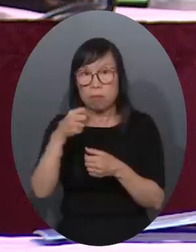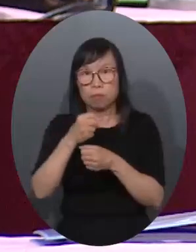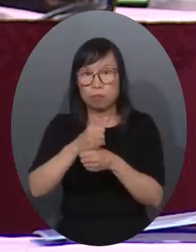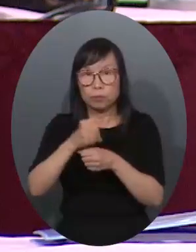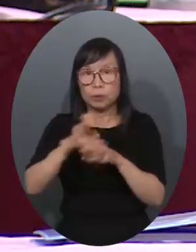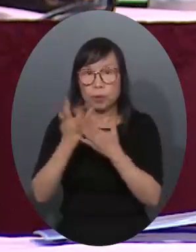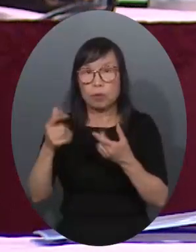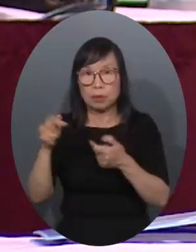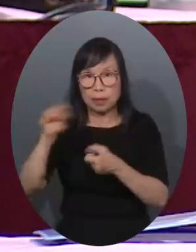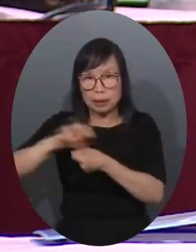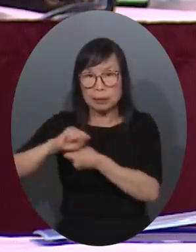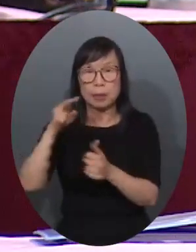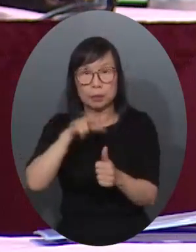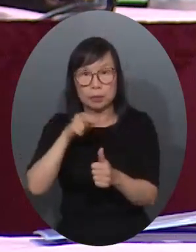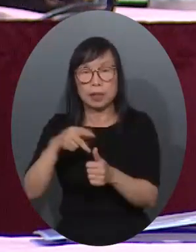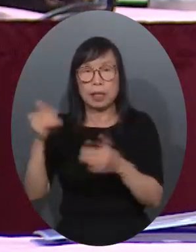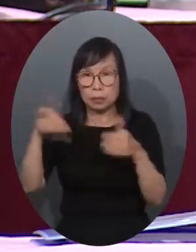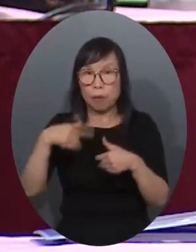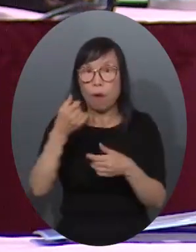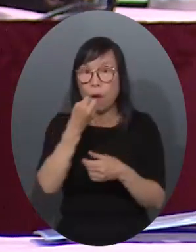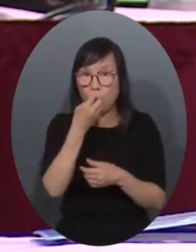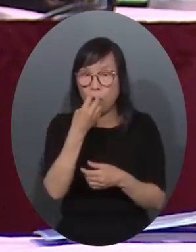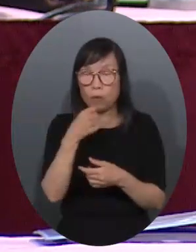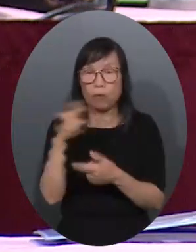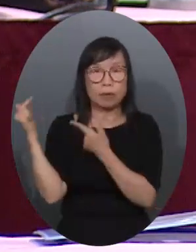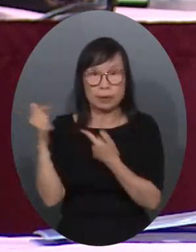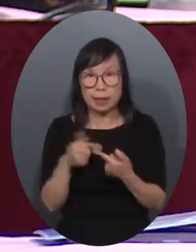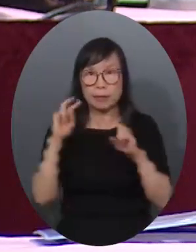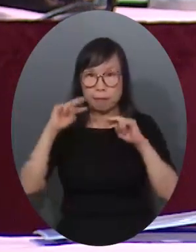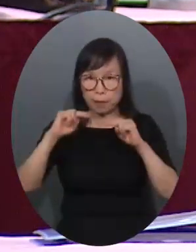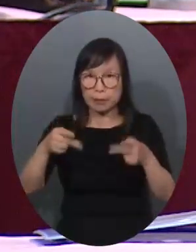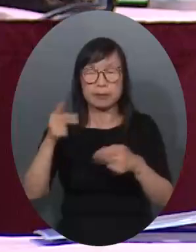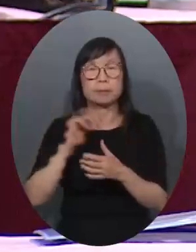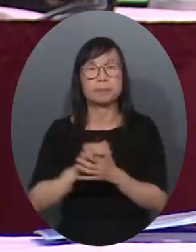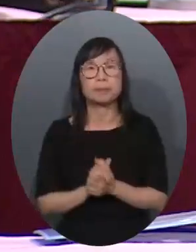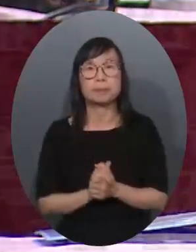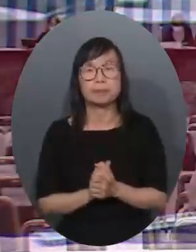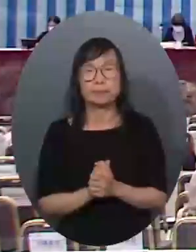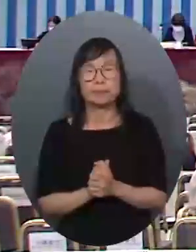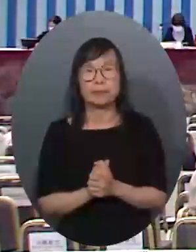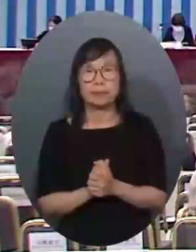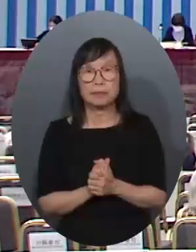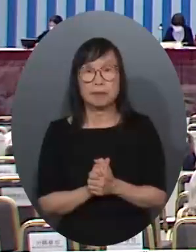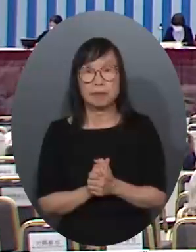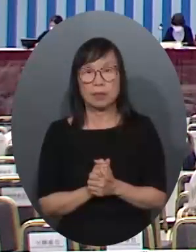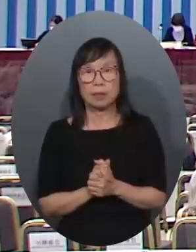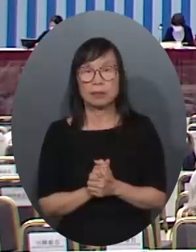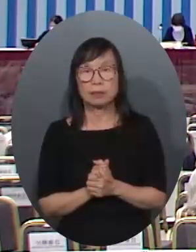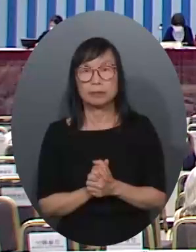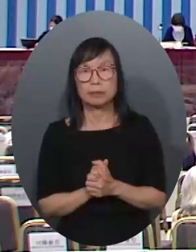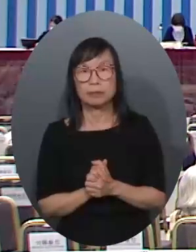keep Hong Kong moving and keep cities moving. Thank you. Thank you. Thank you, Dr. Kam.